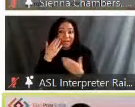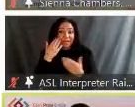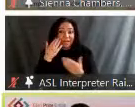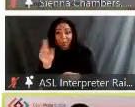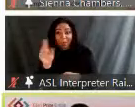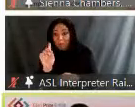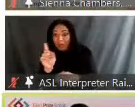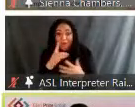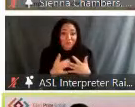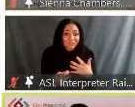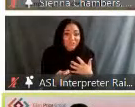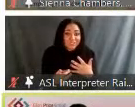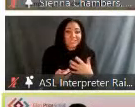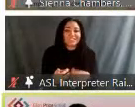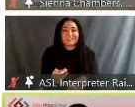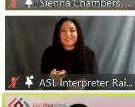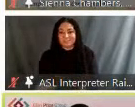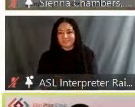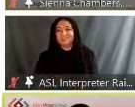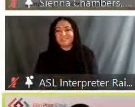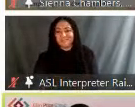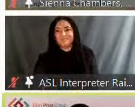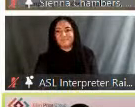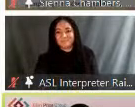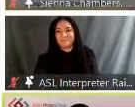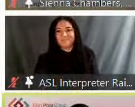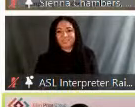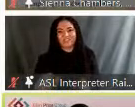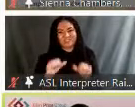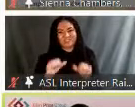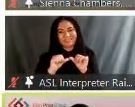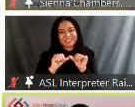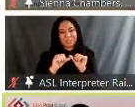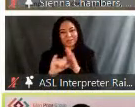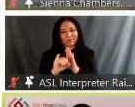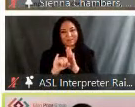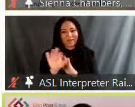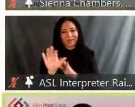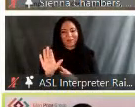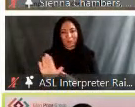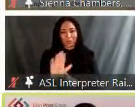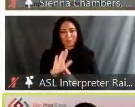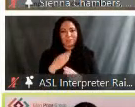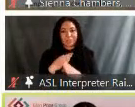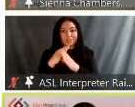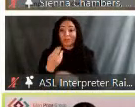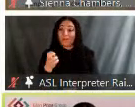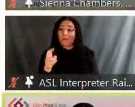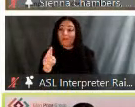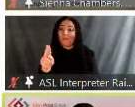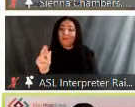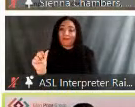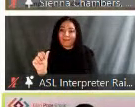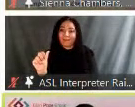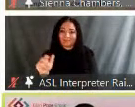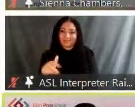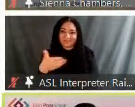are, and continuing identification of those barriers. I welcome Hannah to take the next comment.